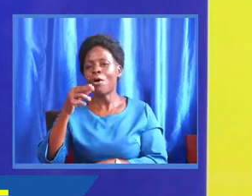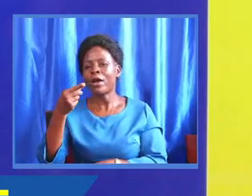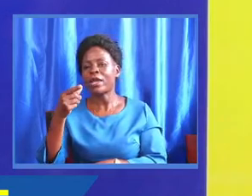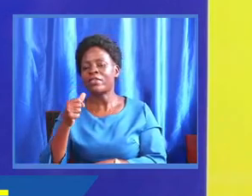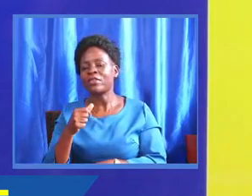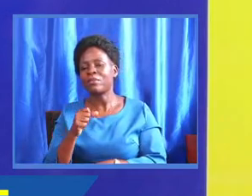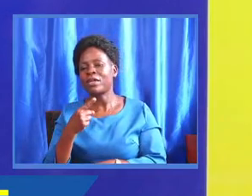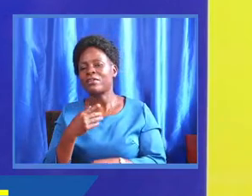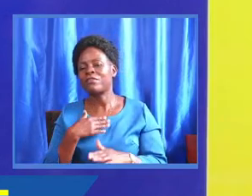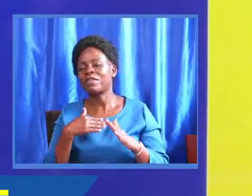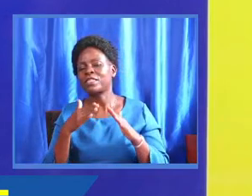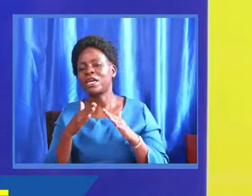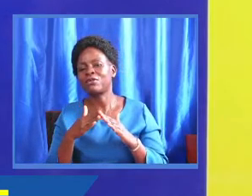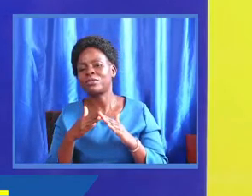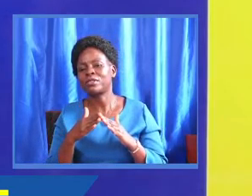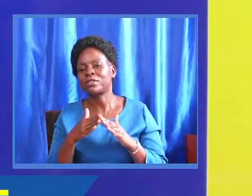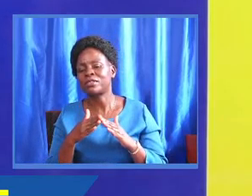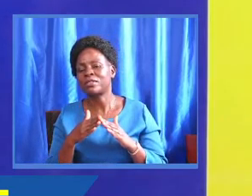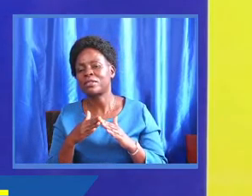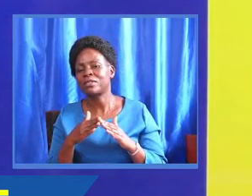when I was